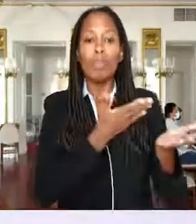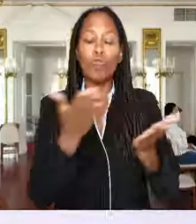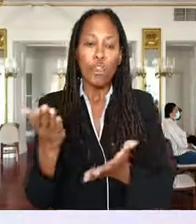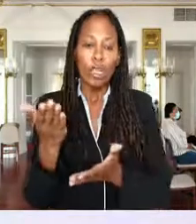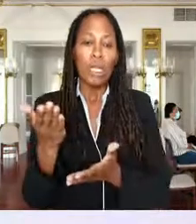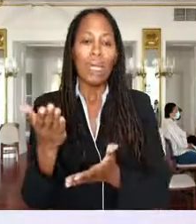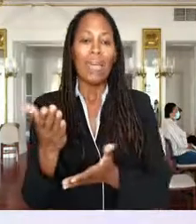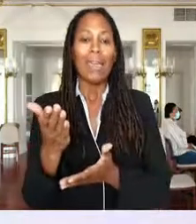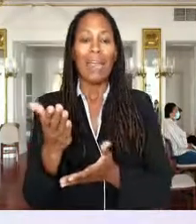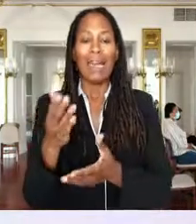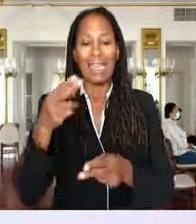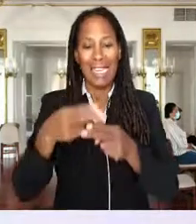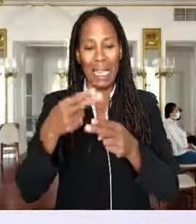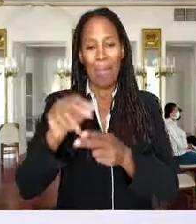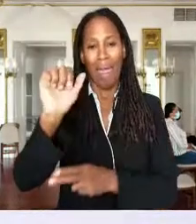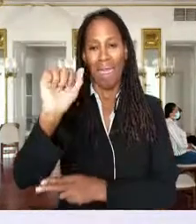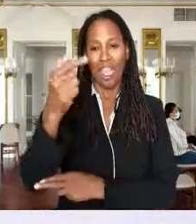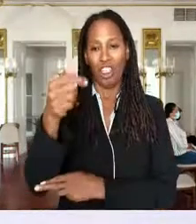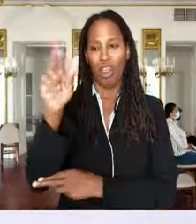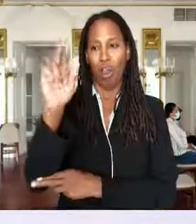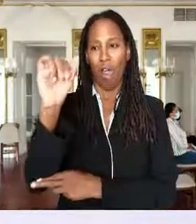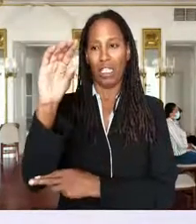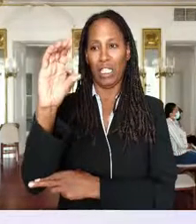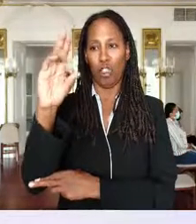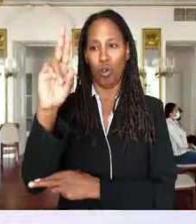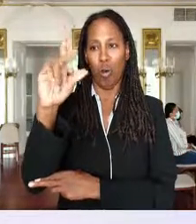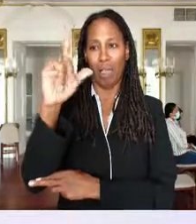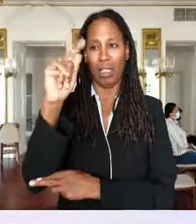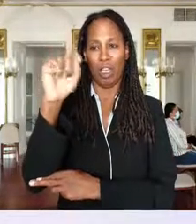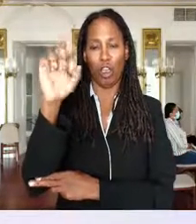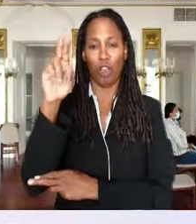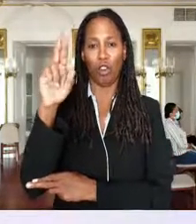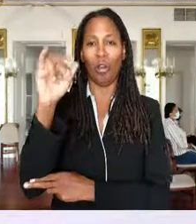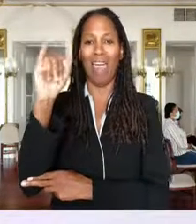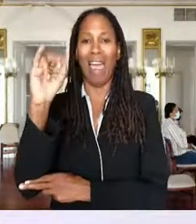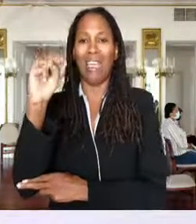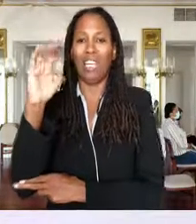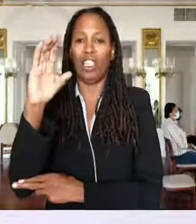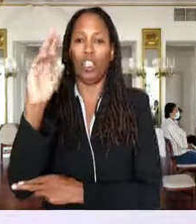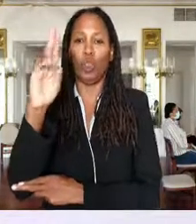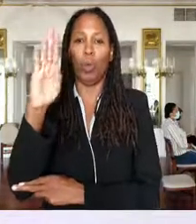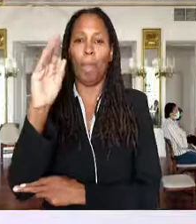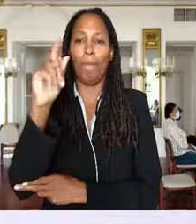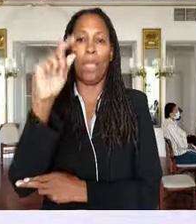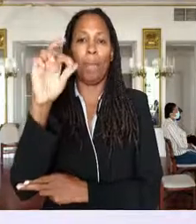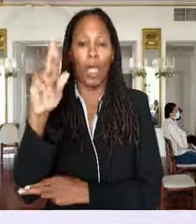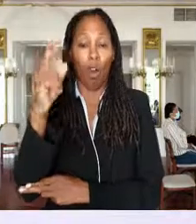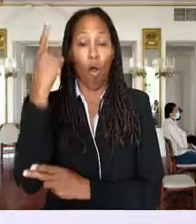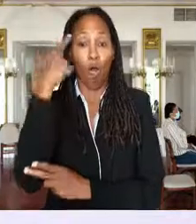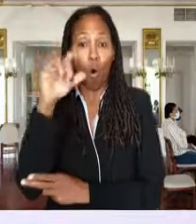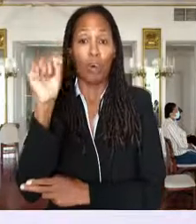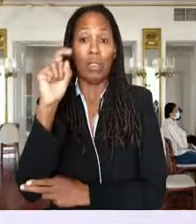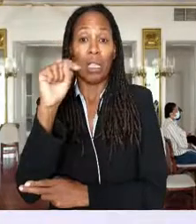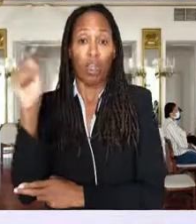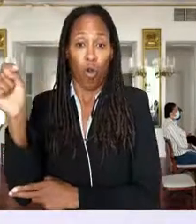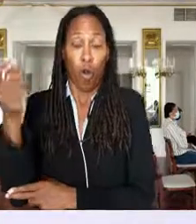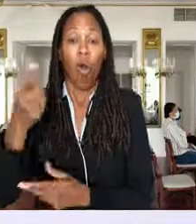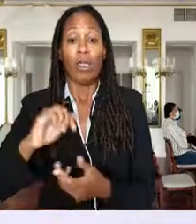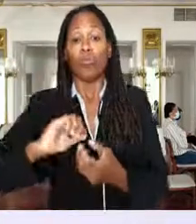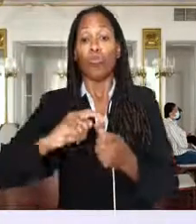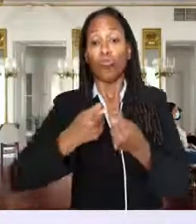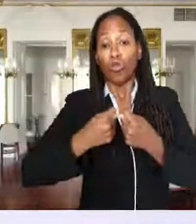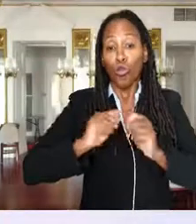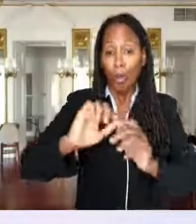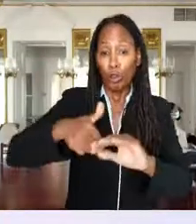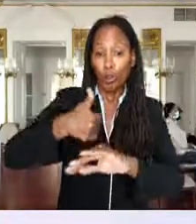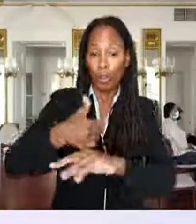agricultural incubator in St. Croix. That project is going to be working with the farmers in action and try to get a place where we can not only